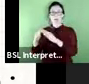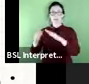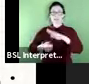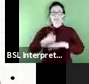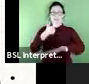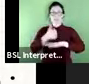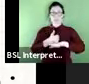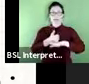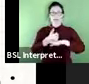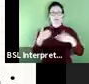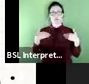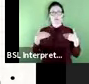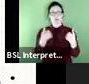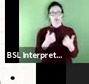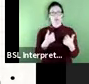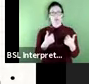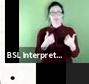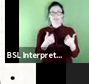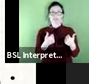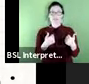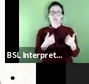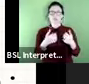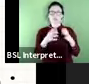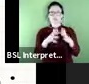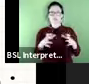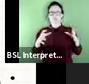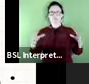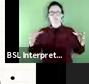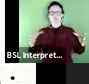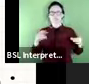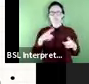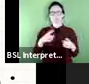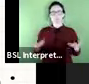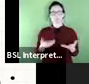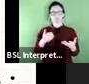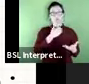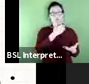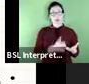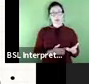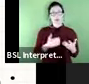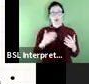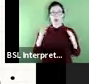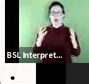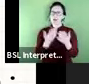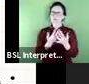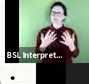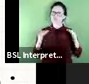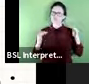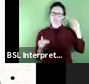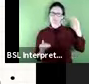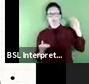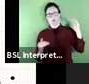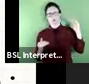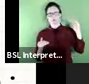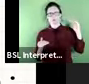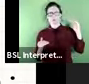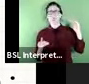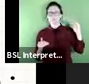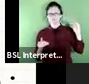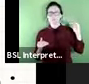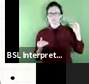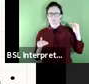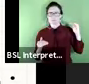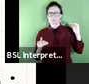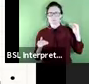wealthization in China, from a society with high equality and scarce wealth to